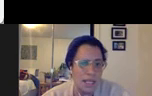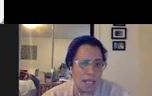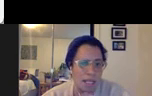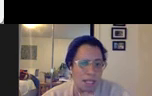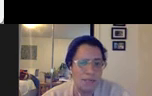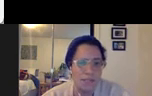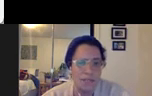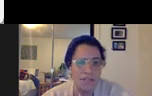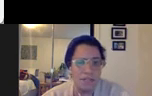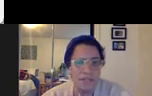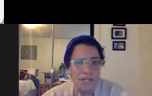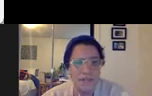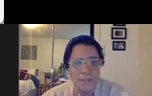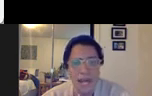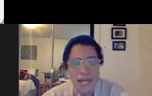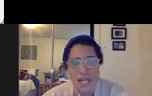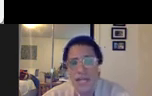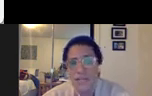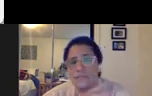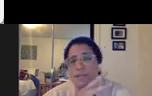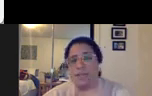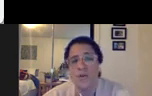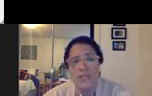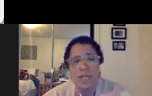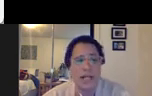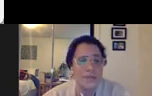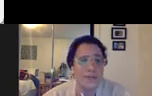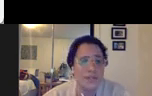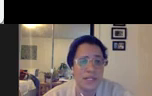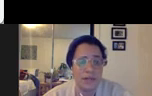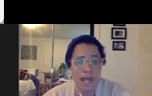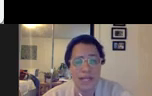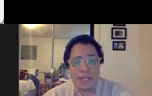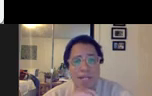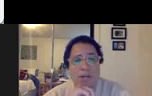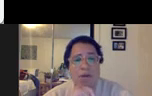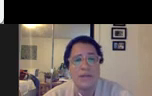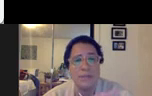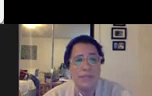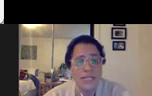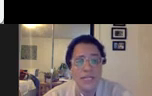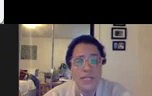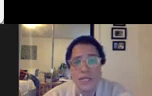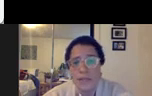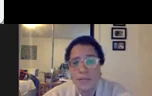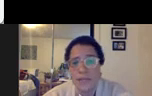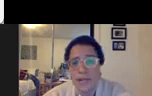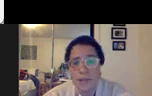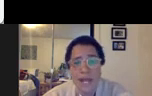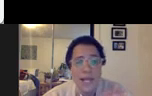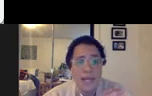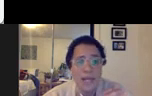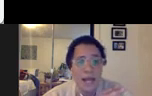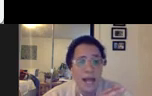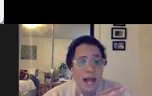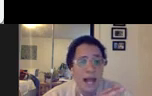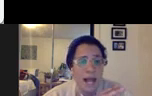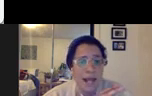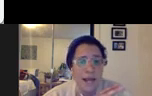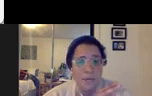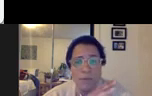get anything specific back. I got some notes on those particular items that I had already placed, but